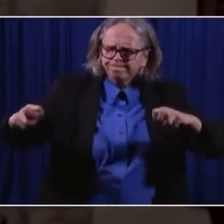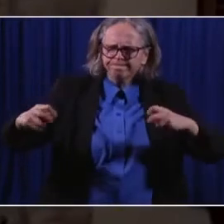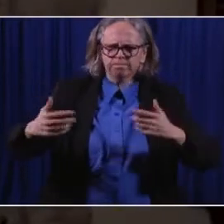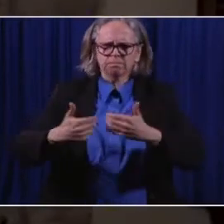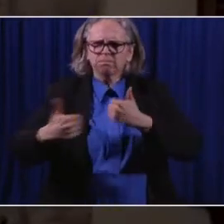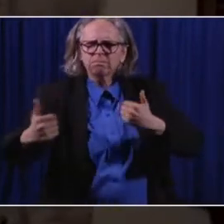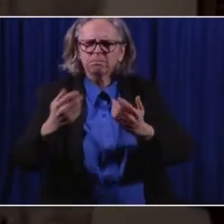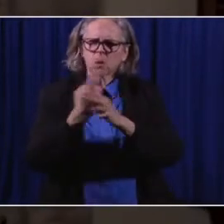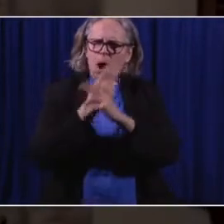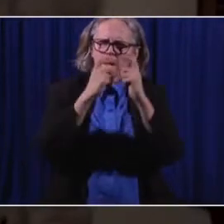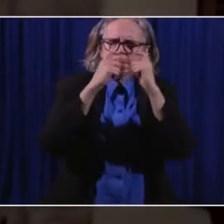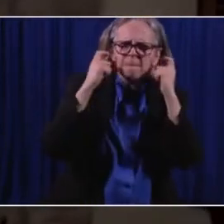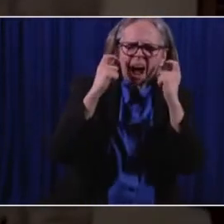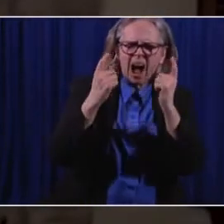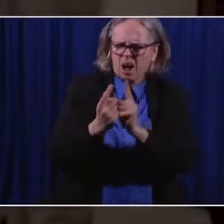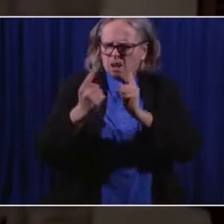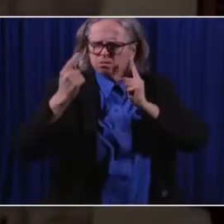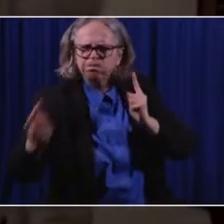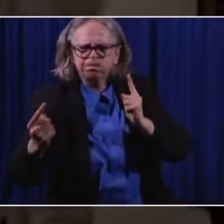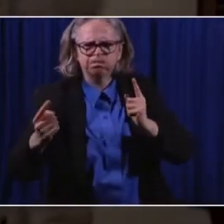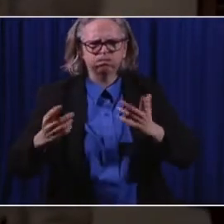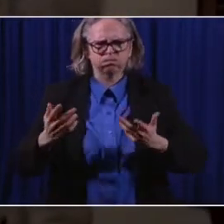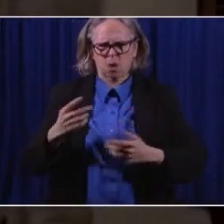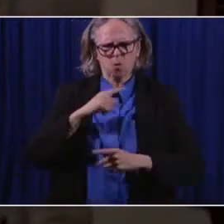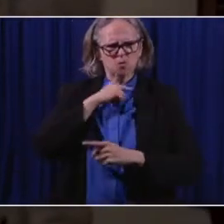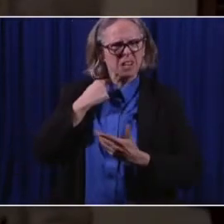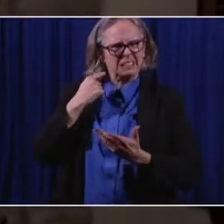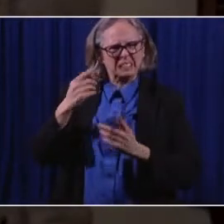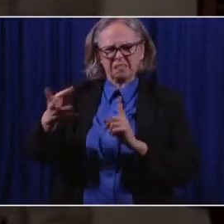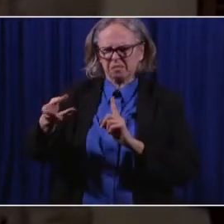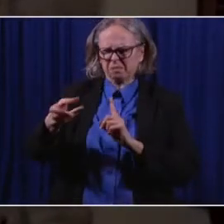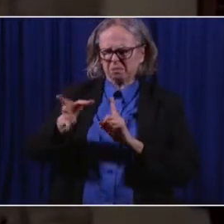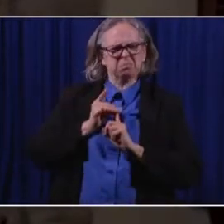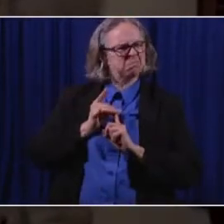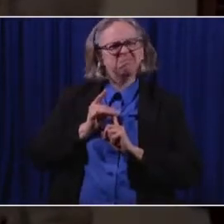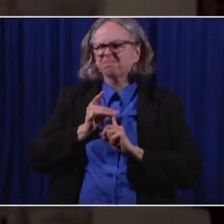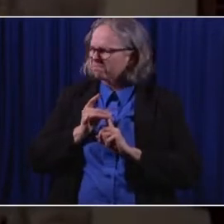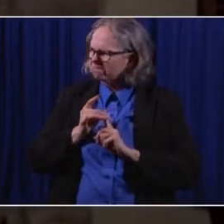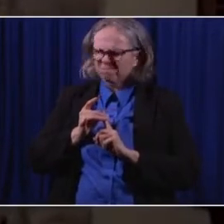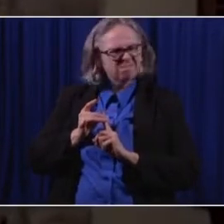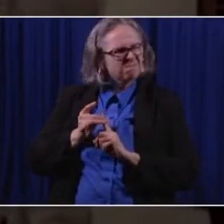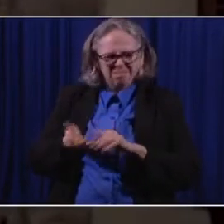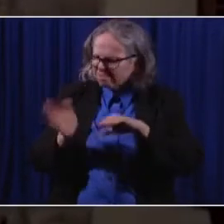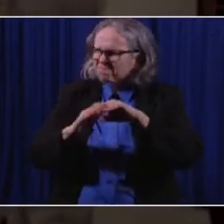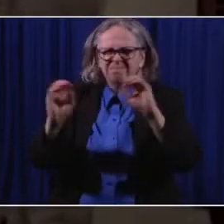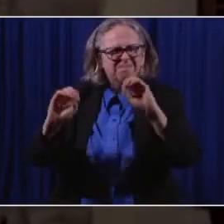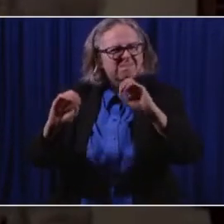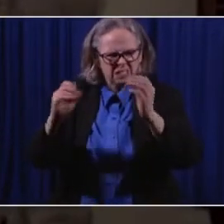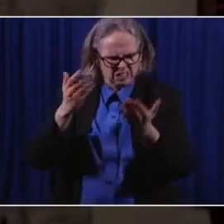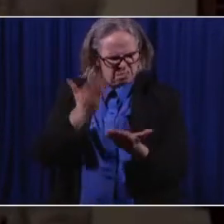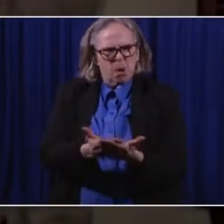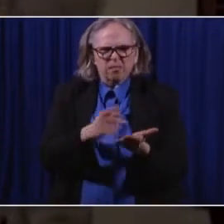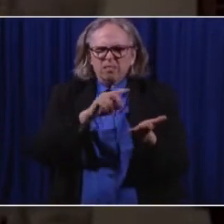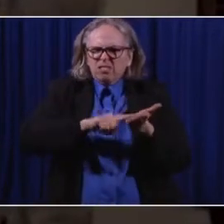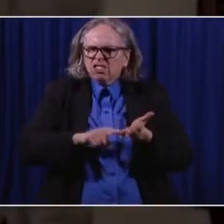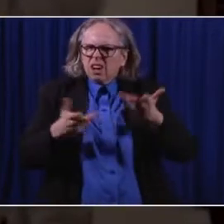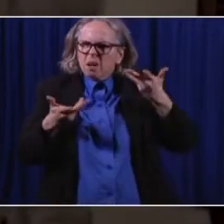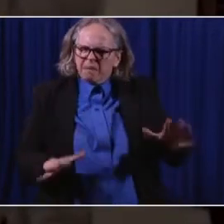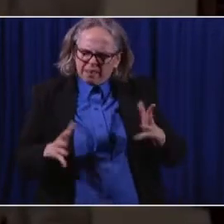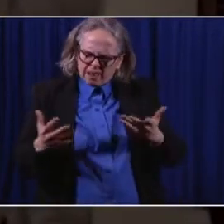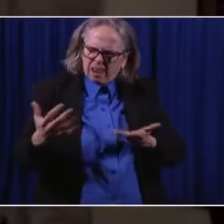increased risk of catching COVID-19 from a nearby student who may have had it. Let me now go